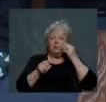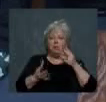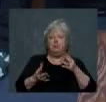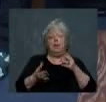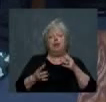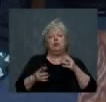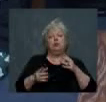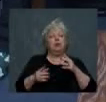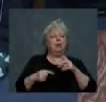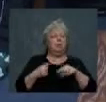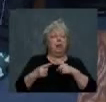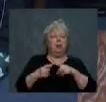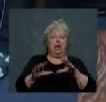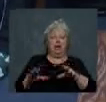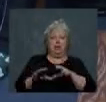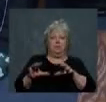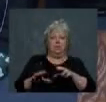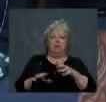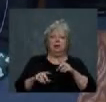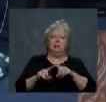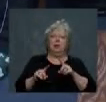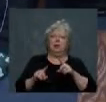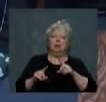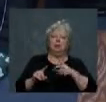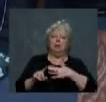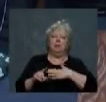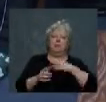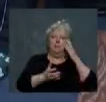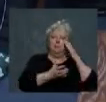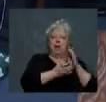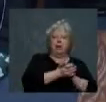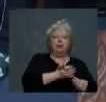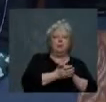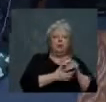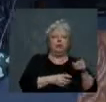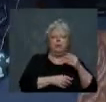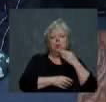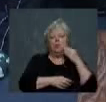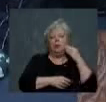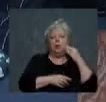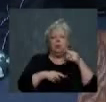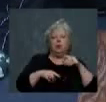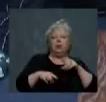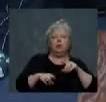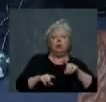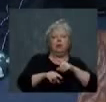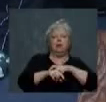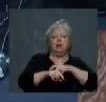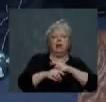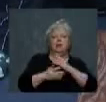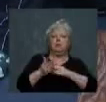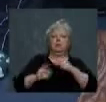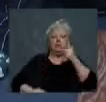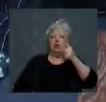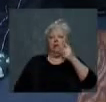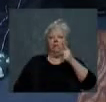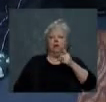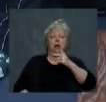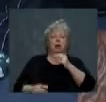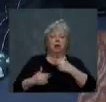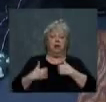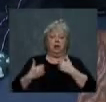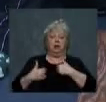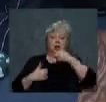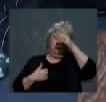the activity that's going on. My husband was at home when there was some shots fired, and a young man that was living